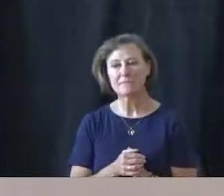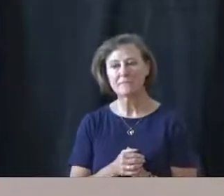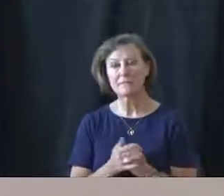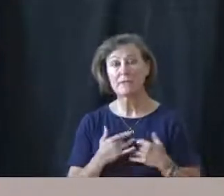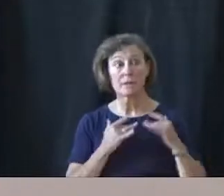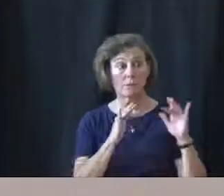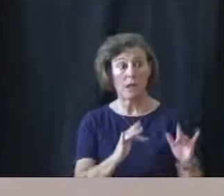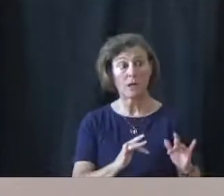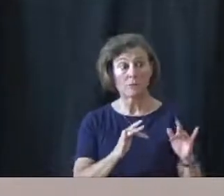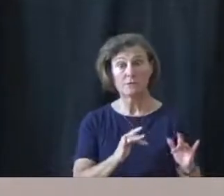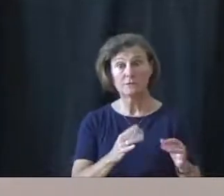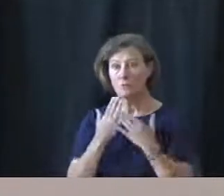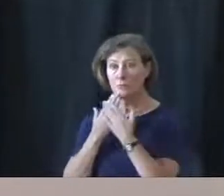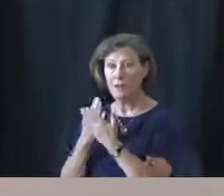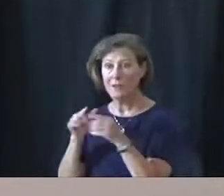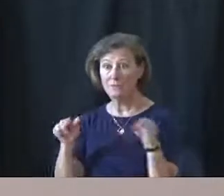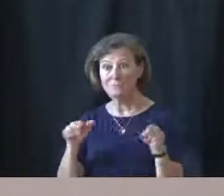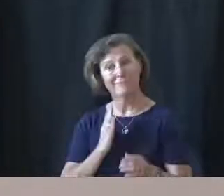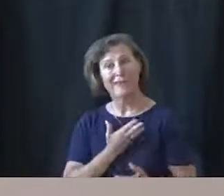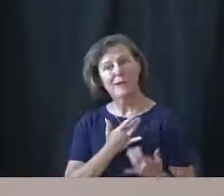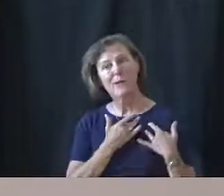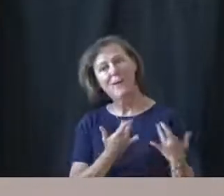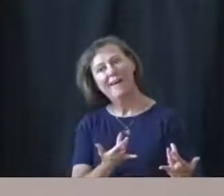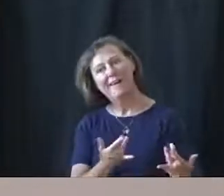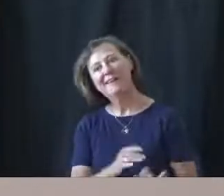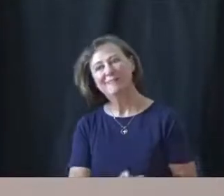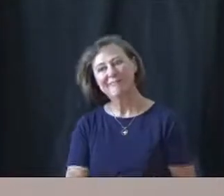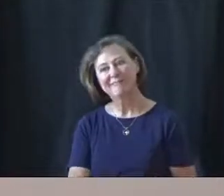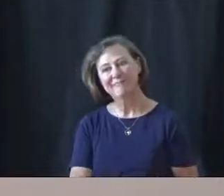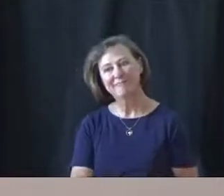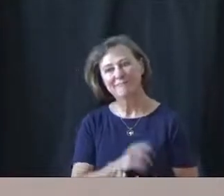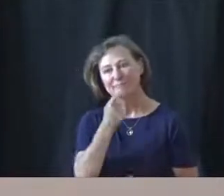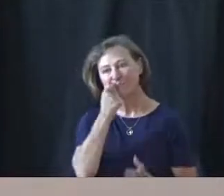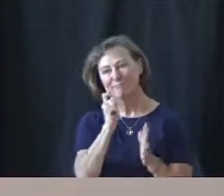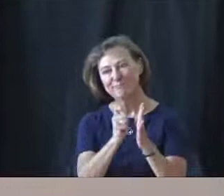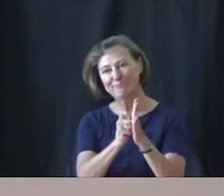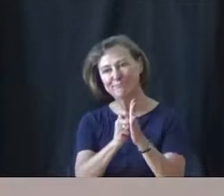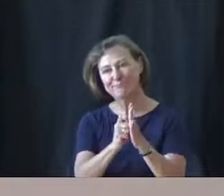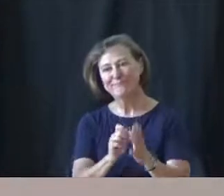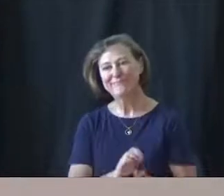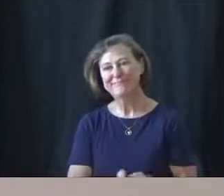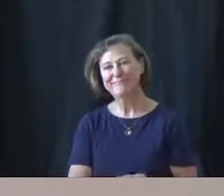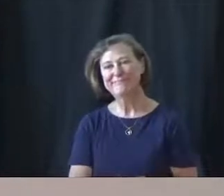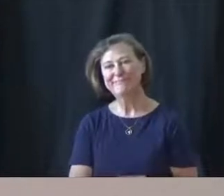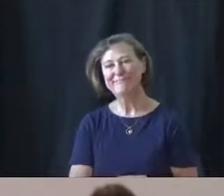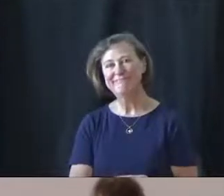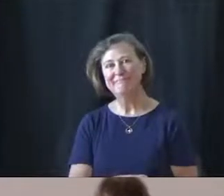Compassion and gratitude are our way. May it be so.